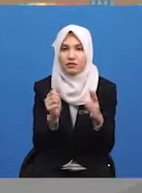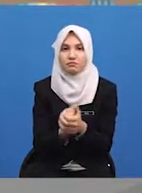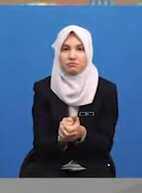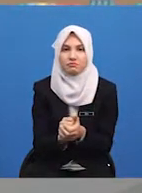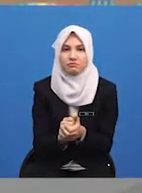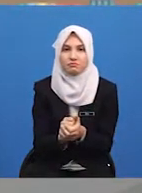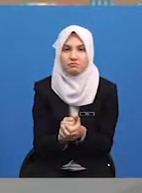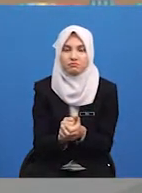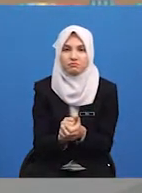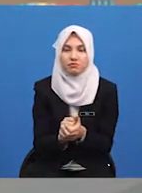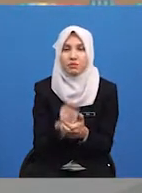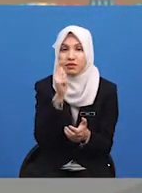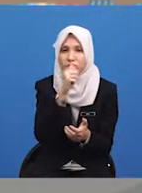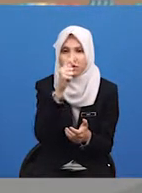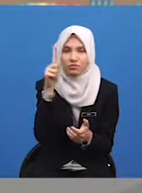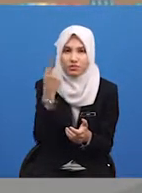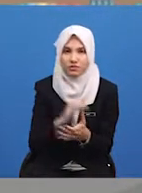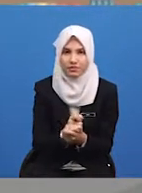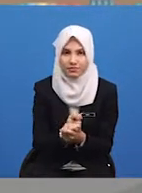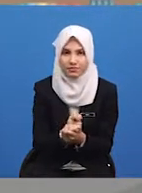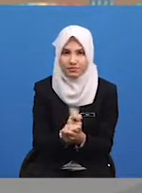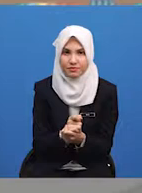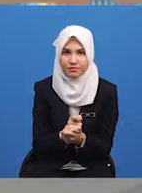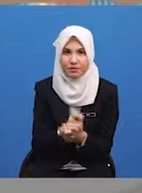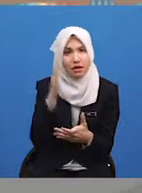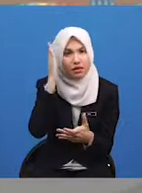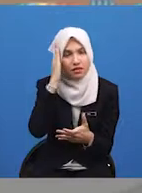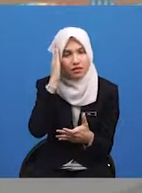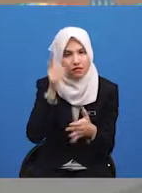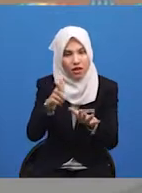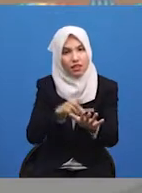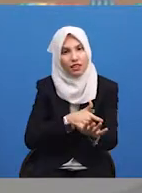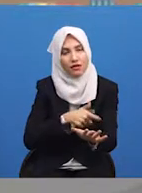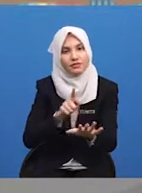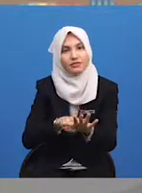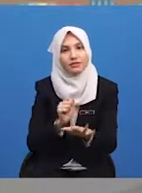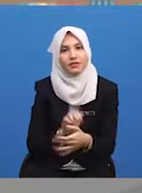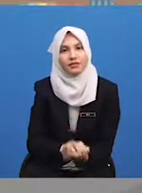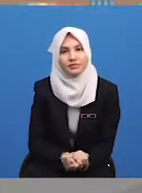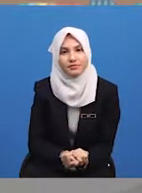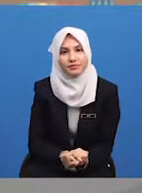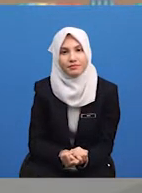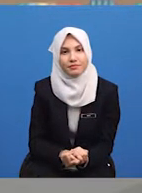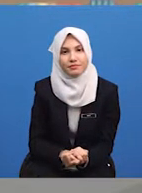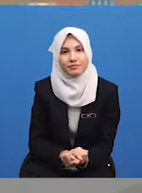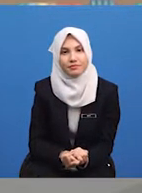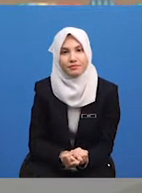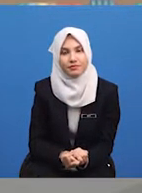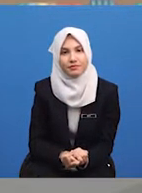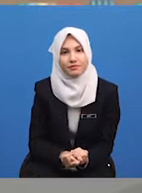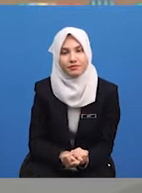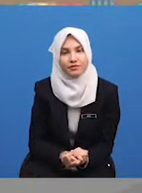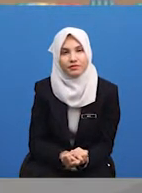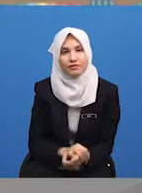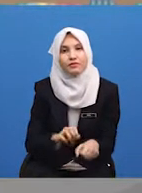told you they are. But I've known him for a long time. Well, if you